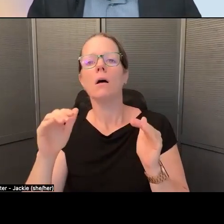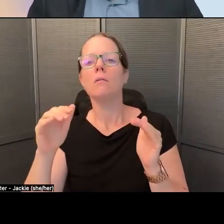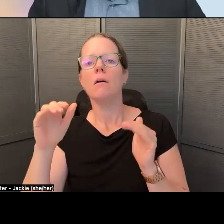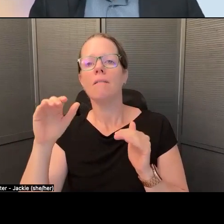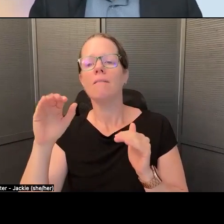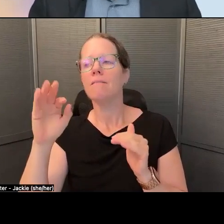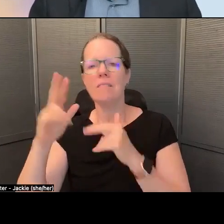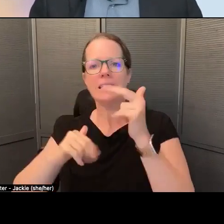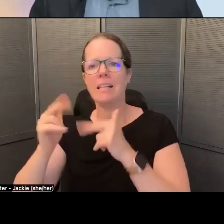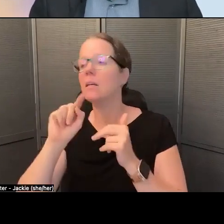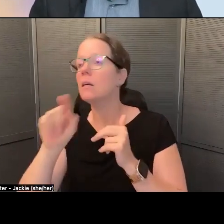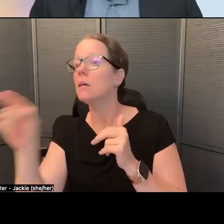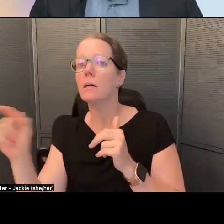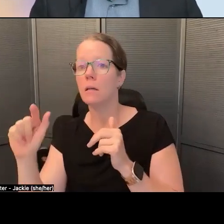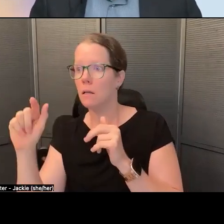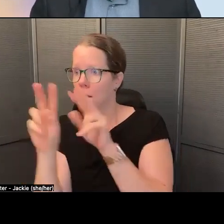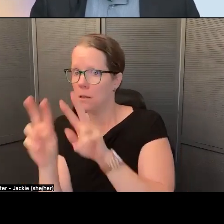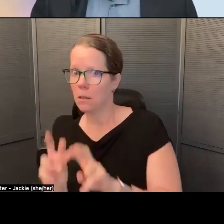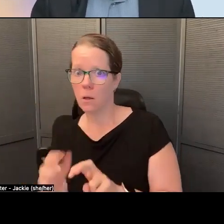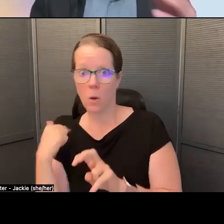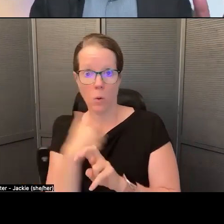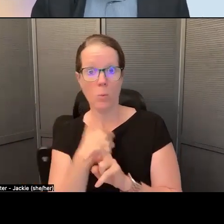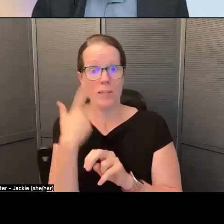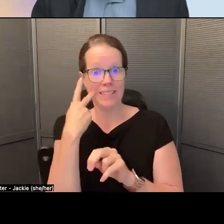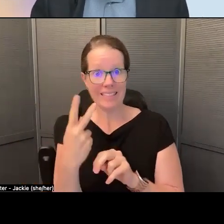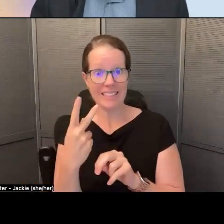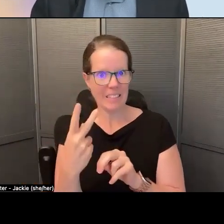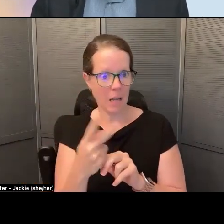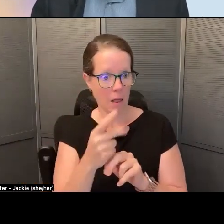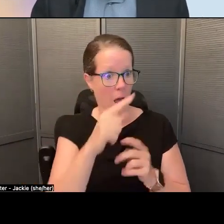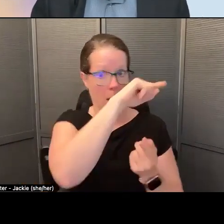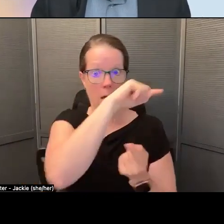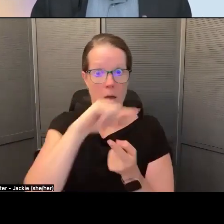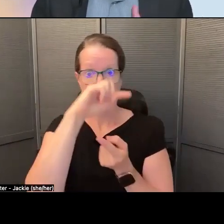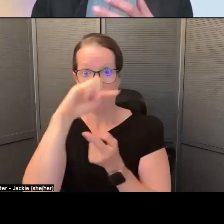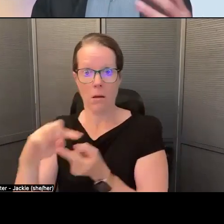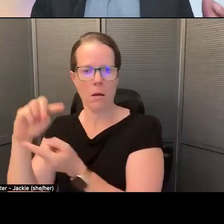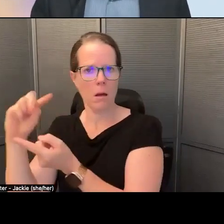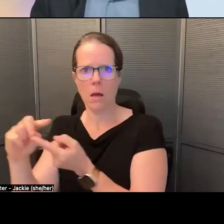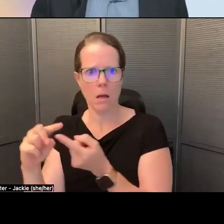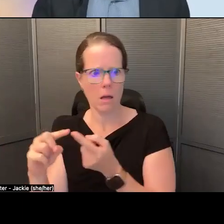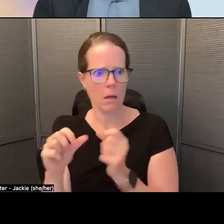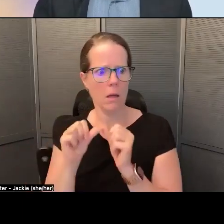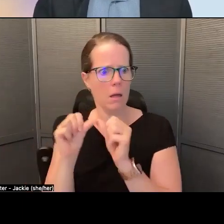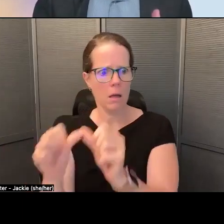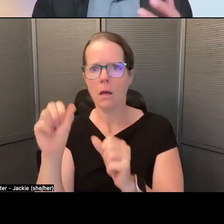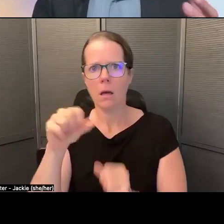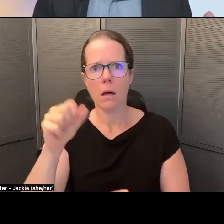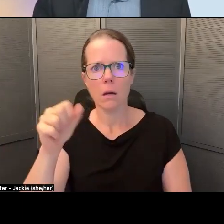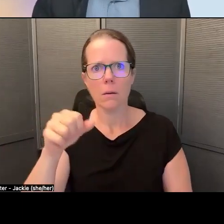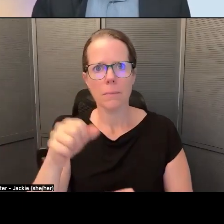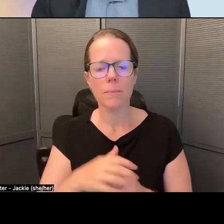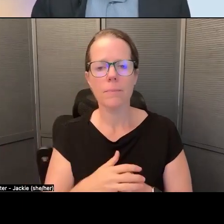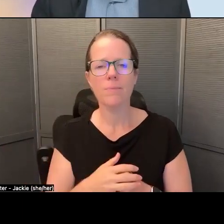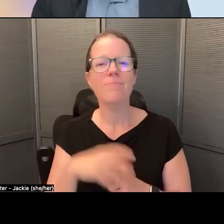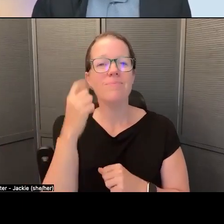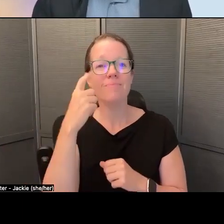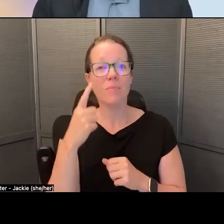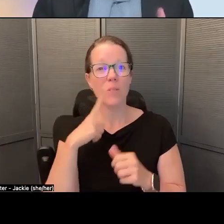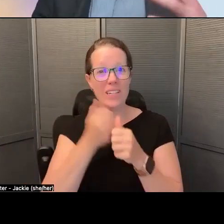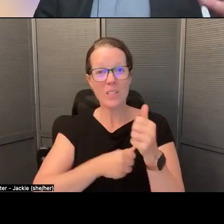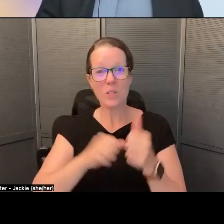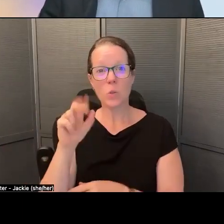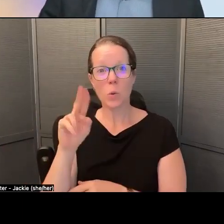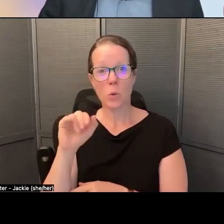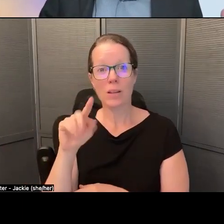This drop is still maintained. So we'll get into some of the details by unit. Anytime we're looking at data across these units, we're always going to